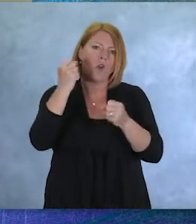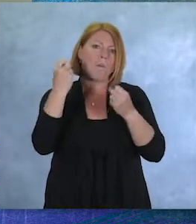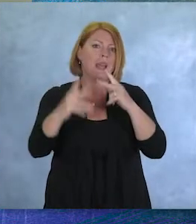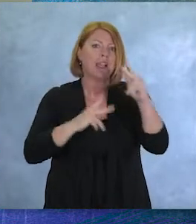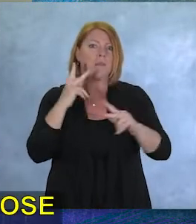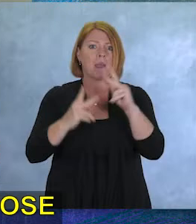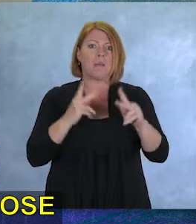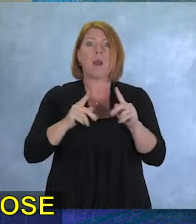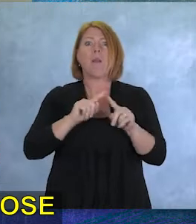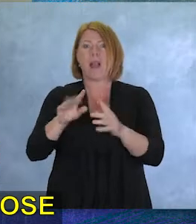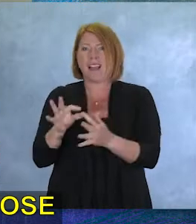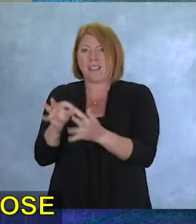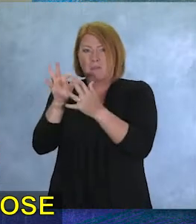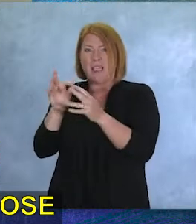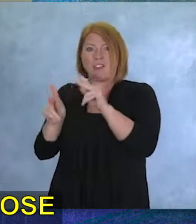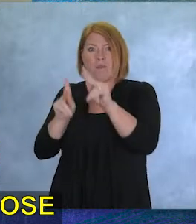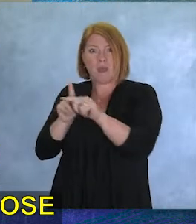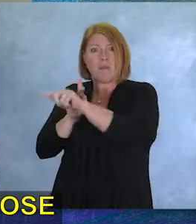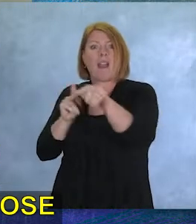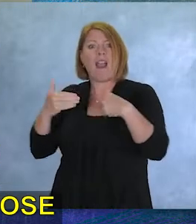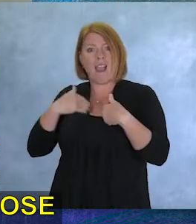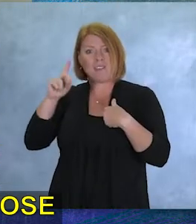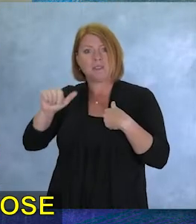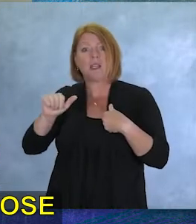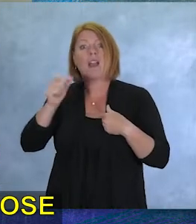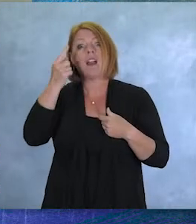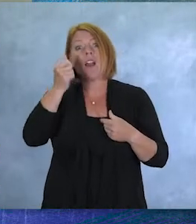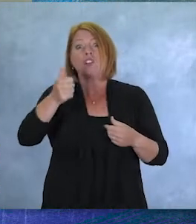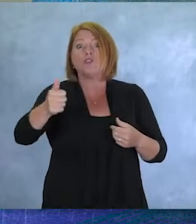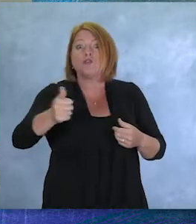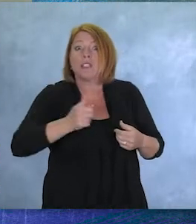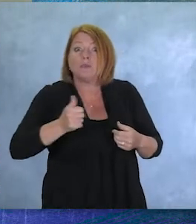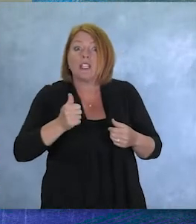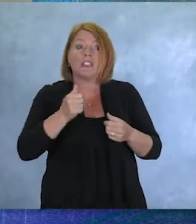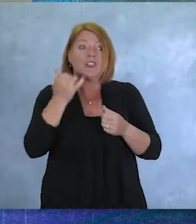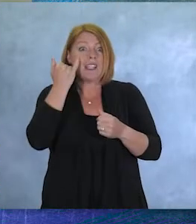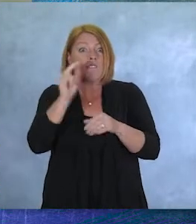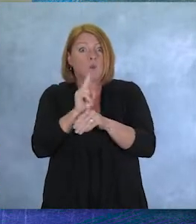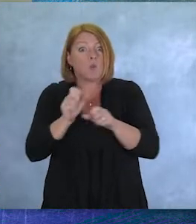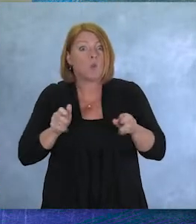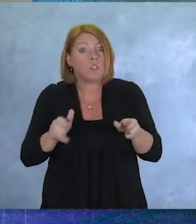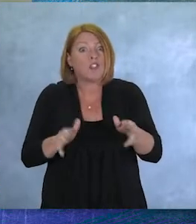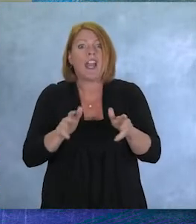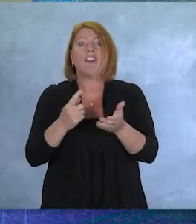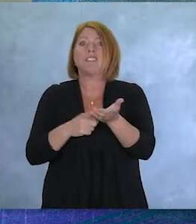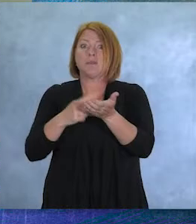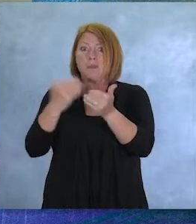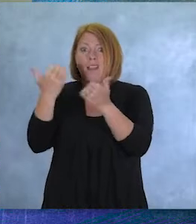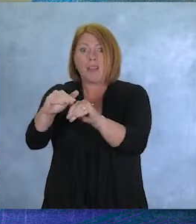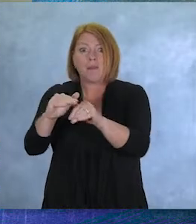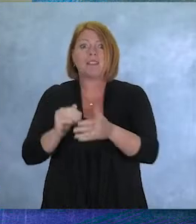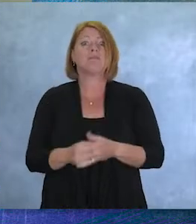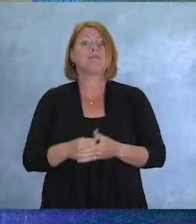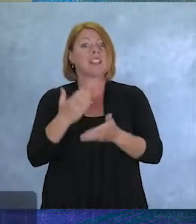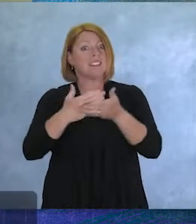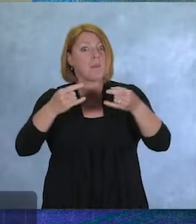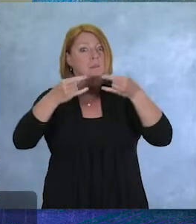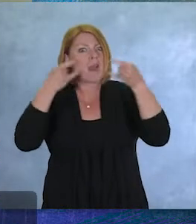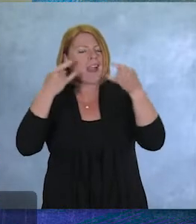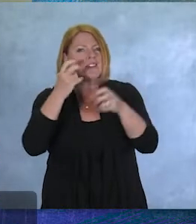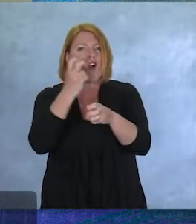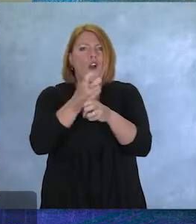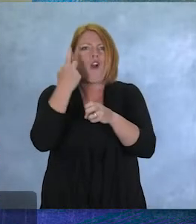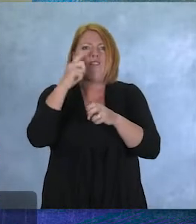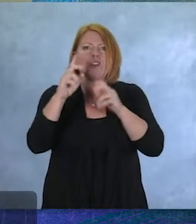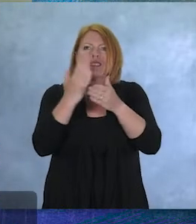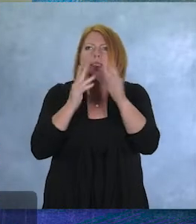disabilities. Transportation options for those who use wheelchairs were sometimes limited. Some masks made it more difficult for those who are